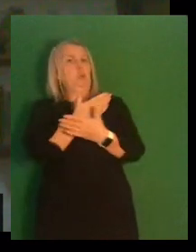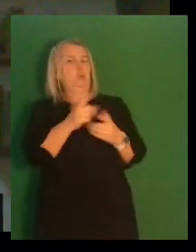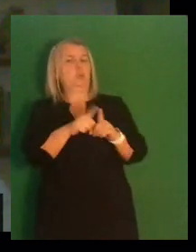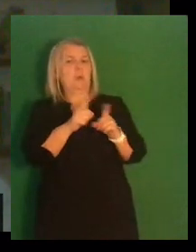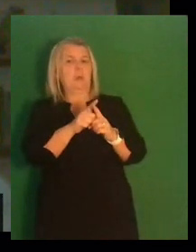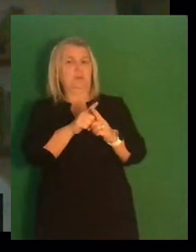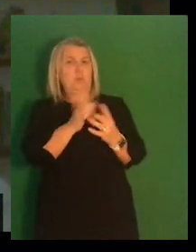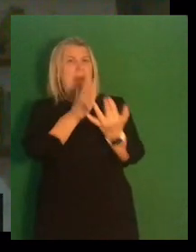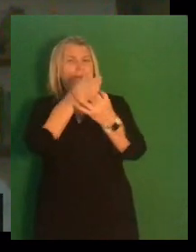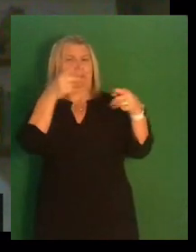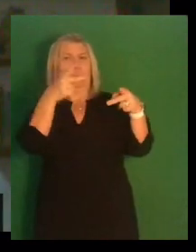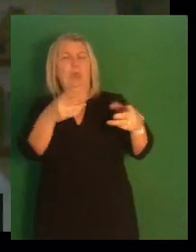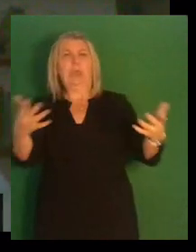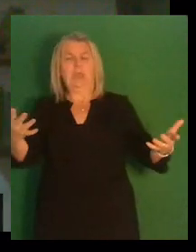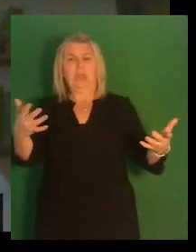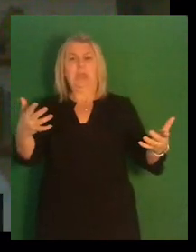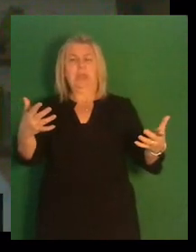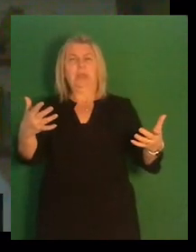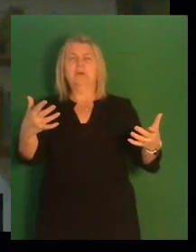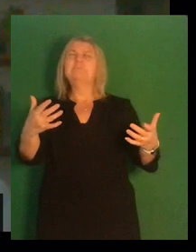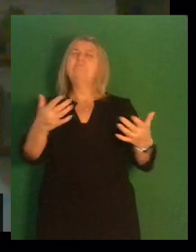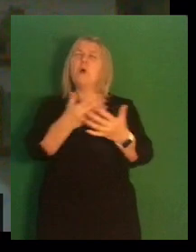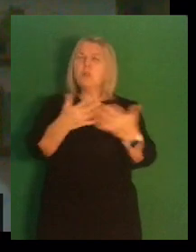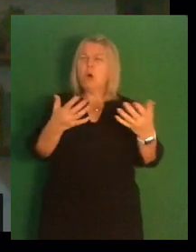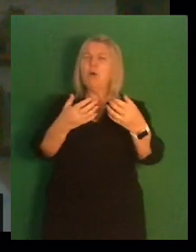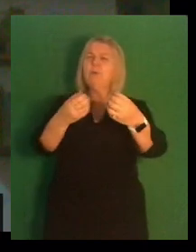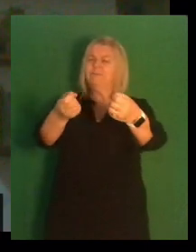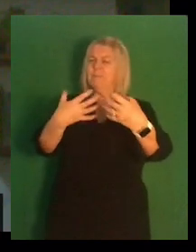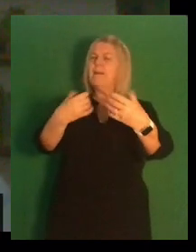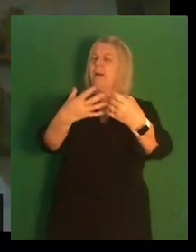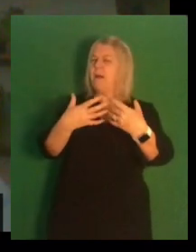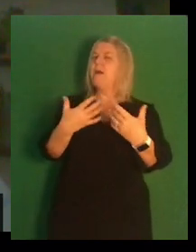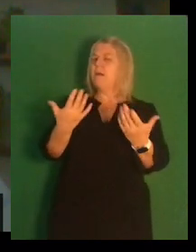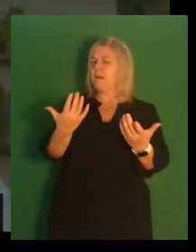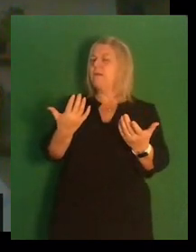I mean, we got a lot of feedback. We also had,